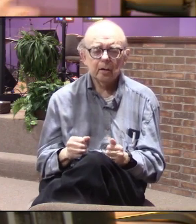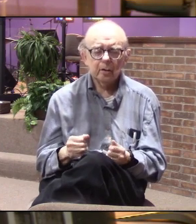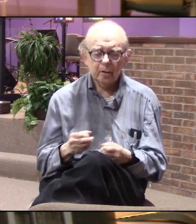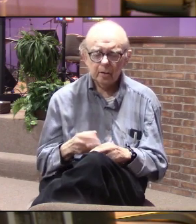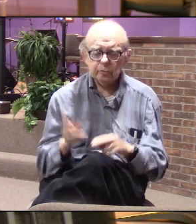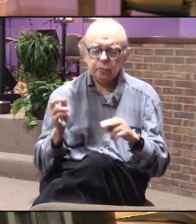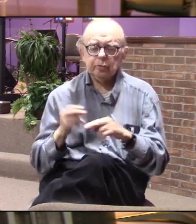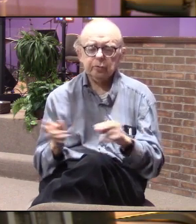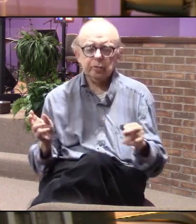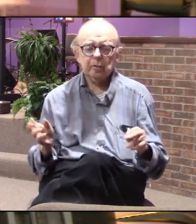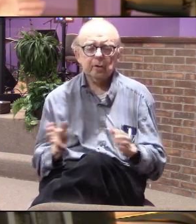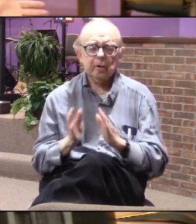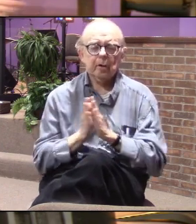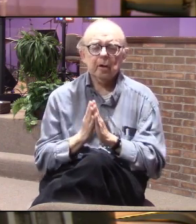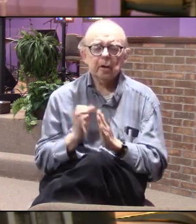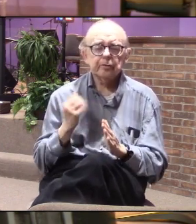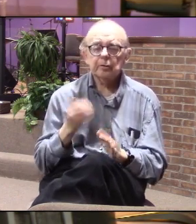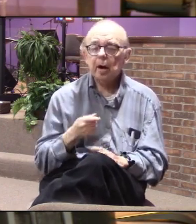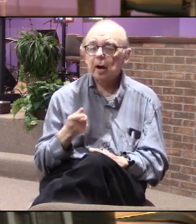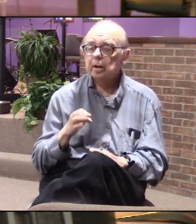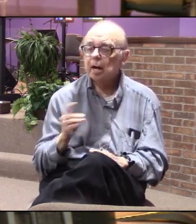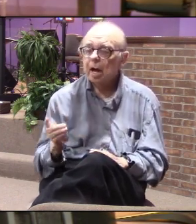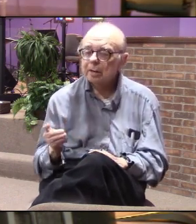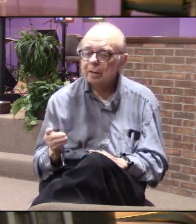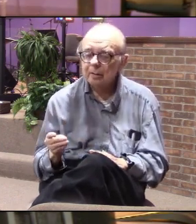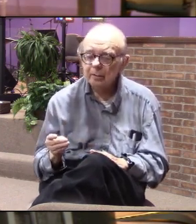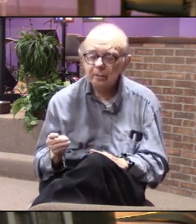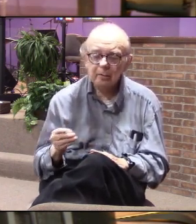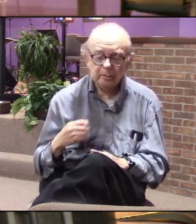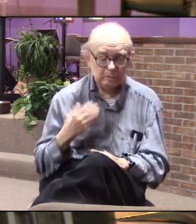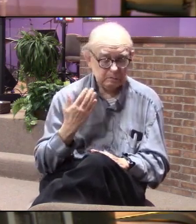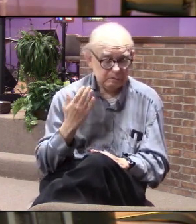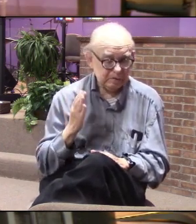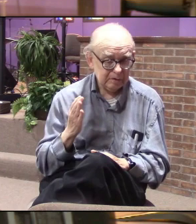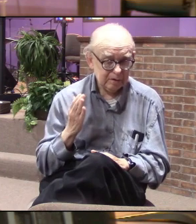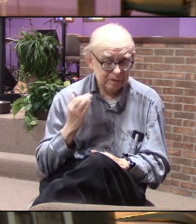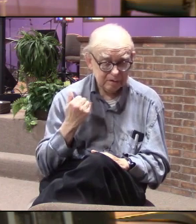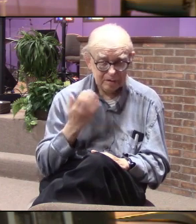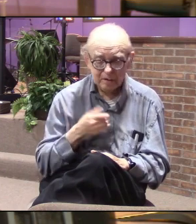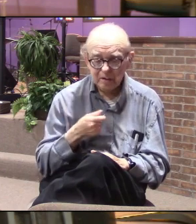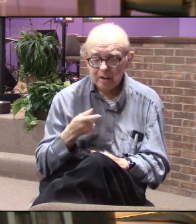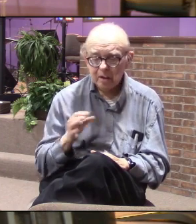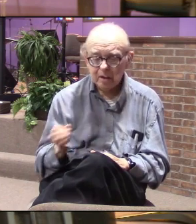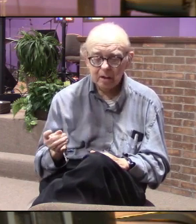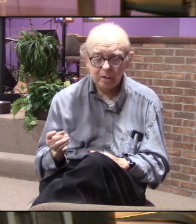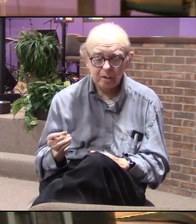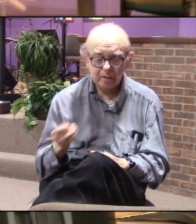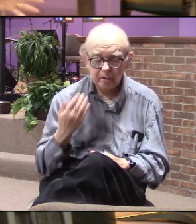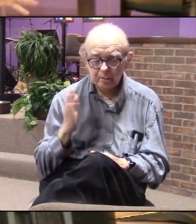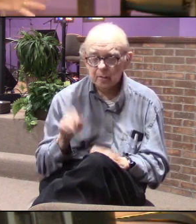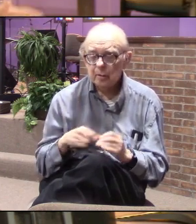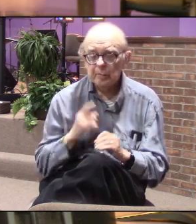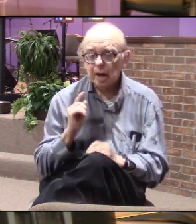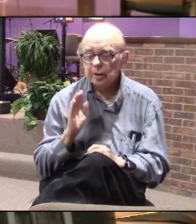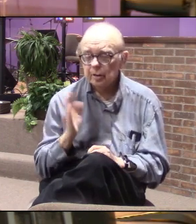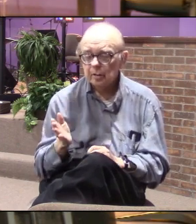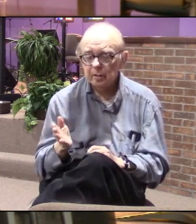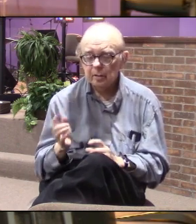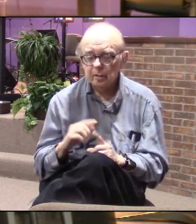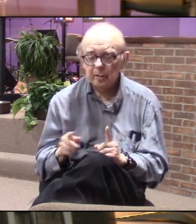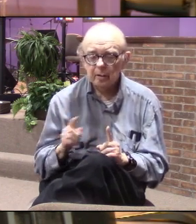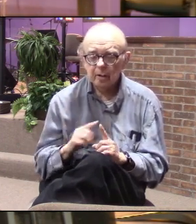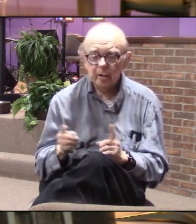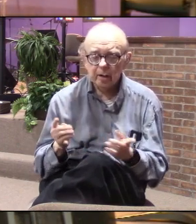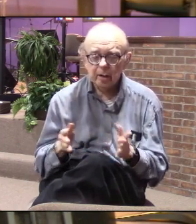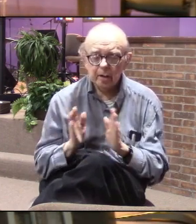the load. We've been praying to our God. And we don't know our gods. And we don't know about you. But I'm